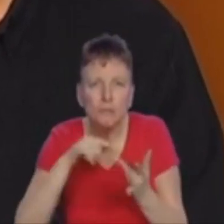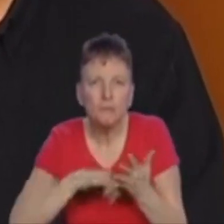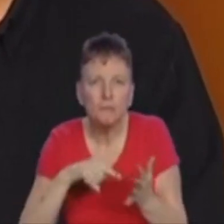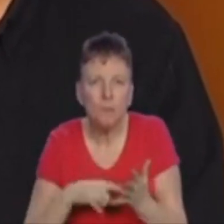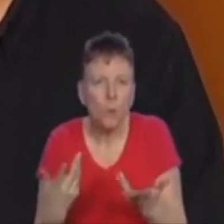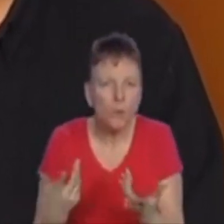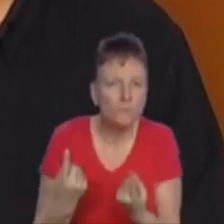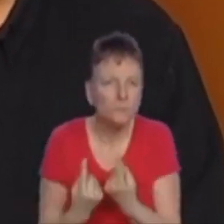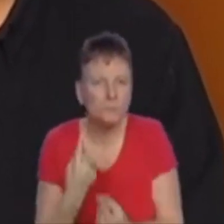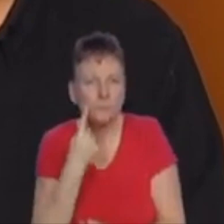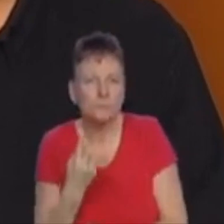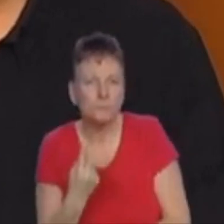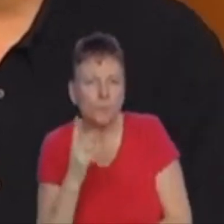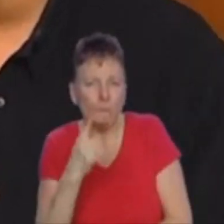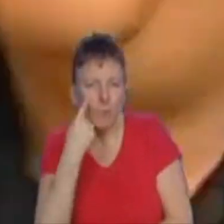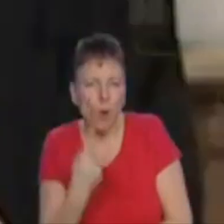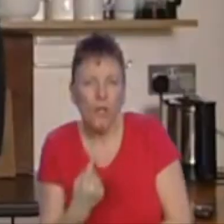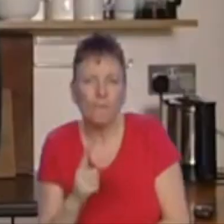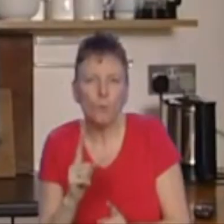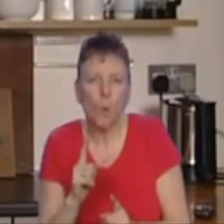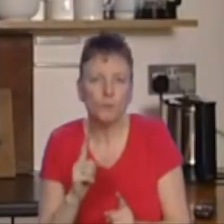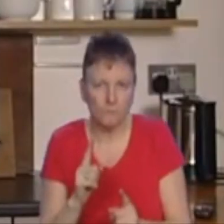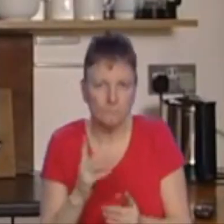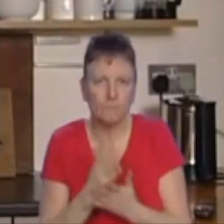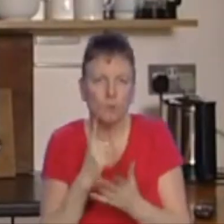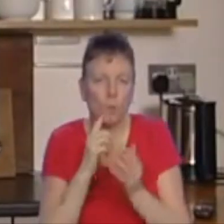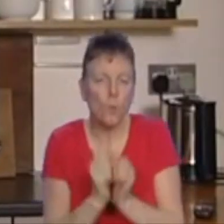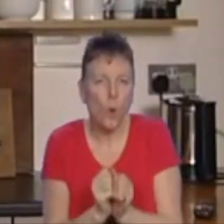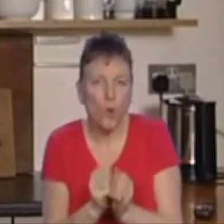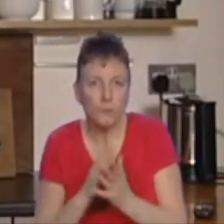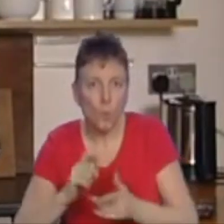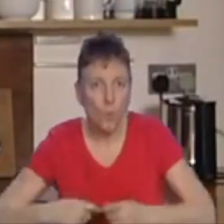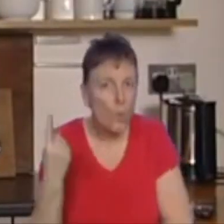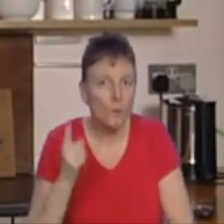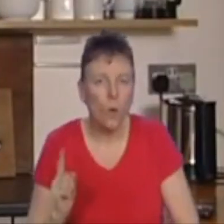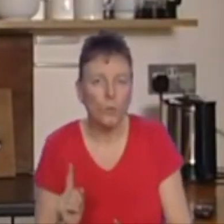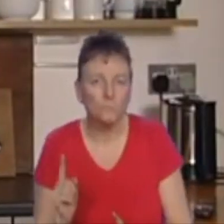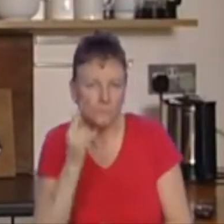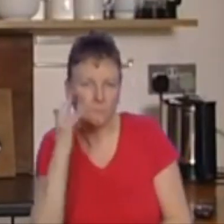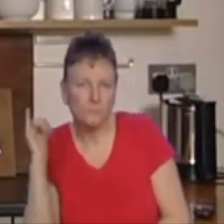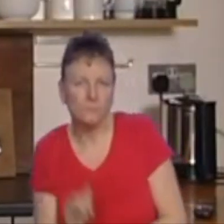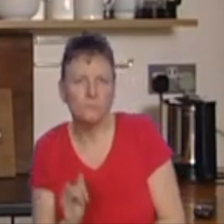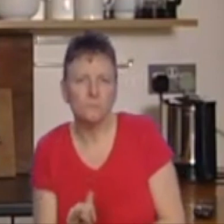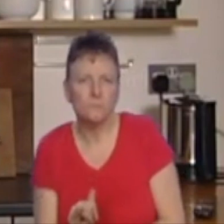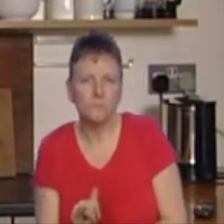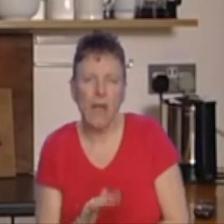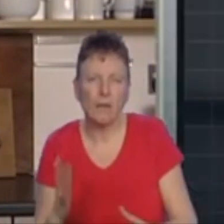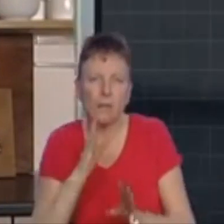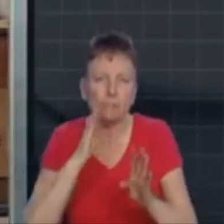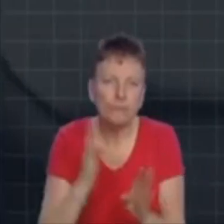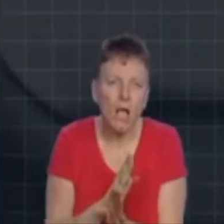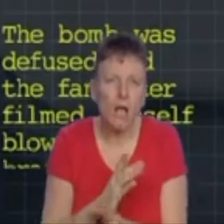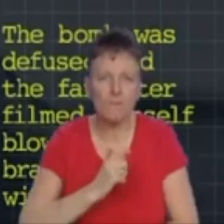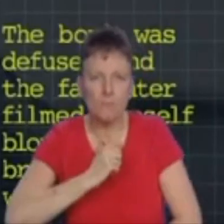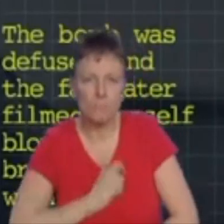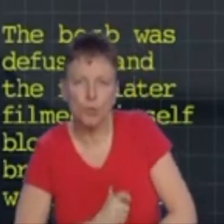out for, assuming you're worth the effort. Be particularly suspicious of anything marked private or personal that you get at work. Now,